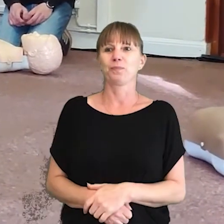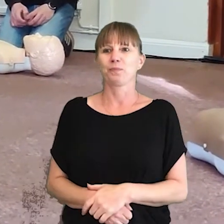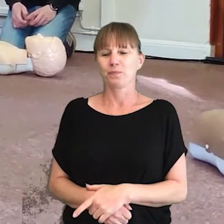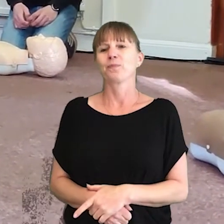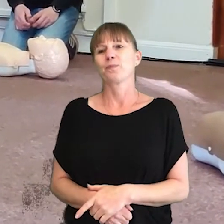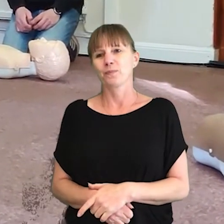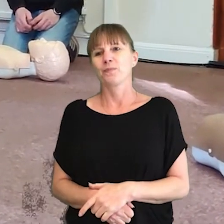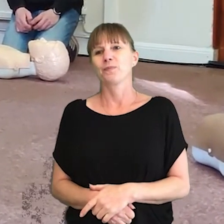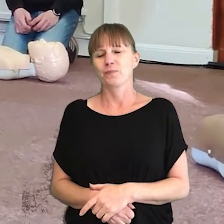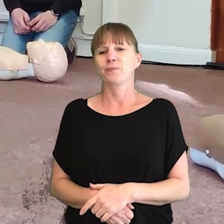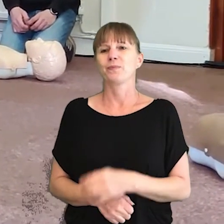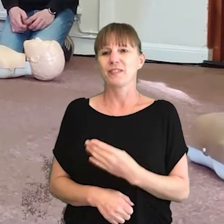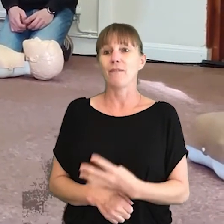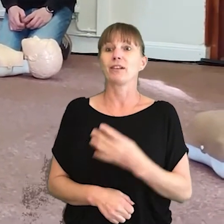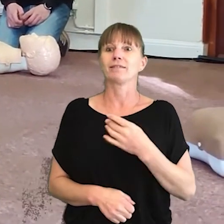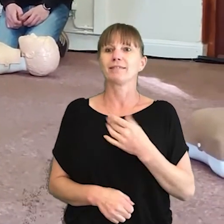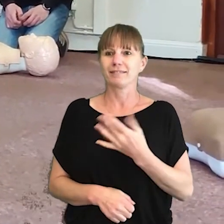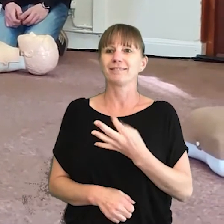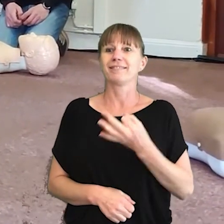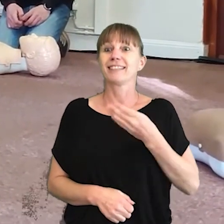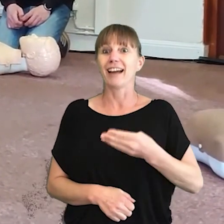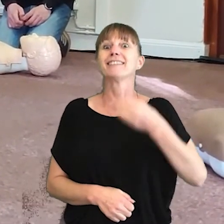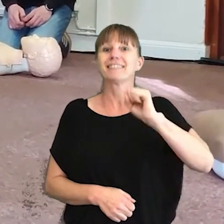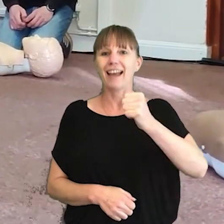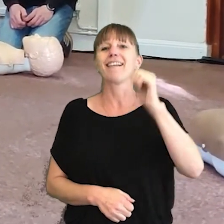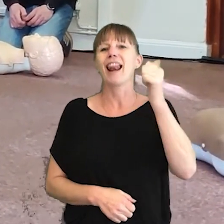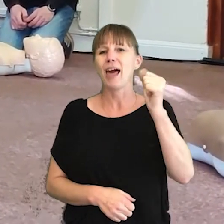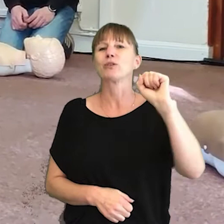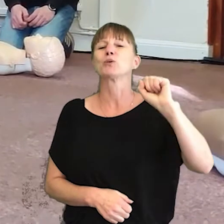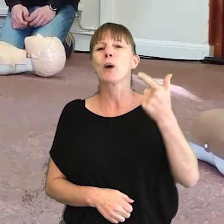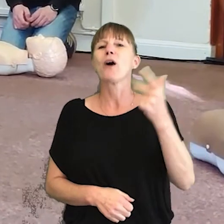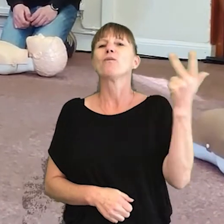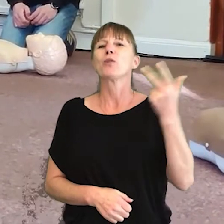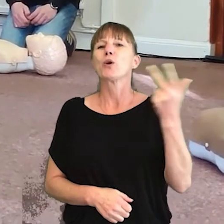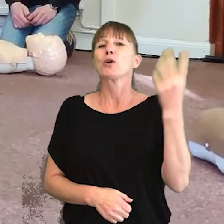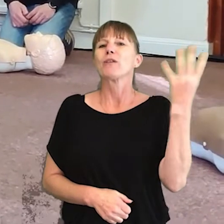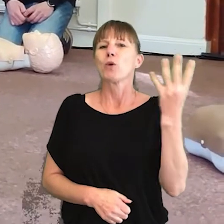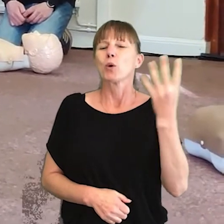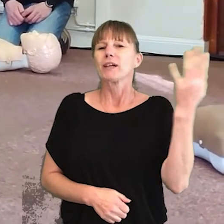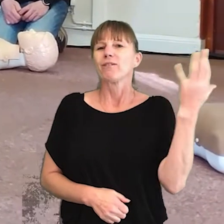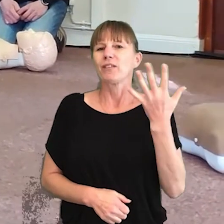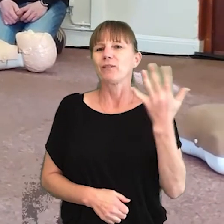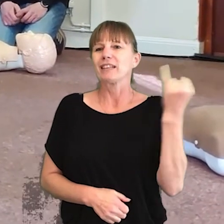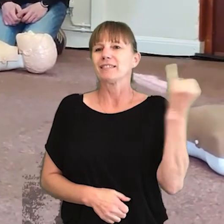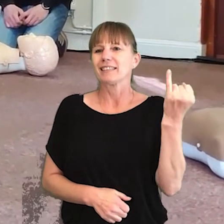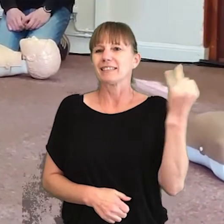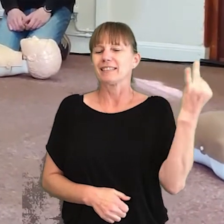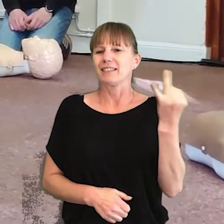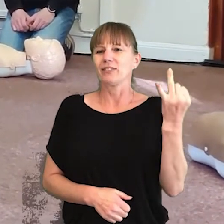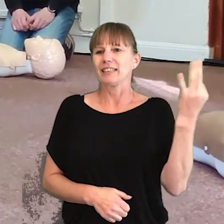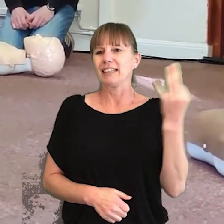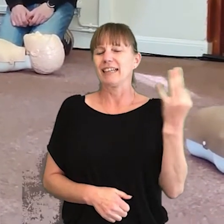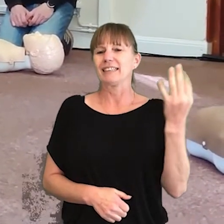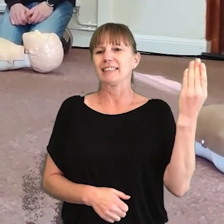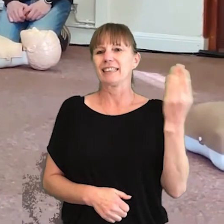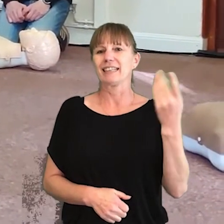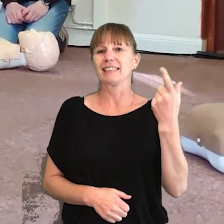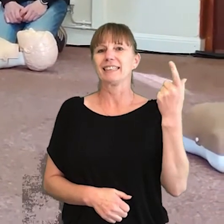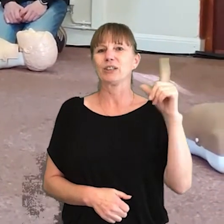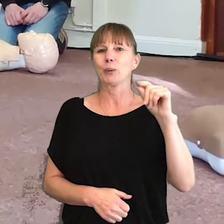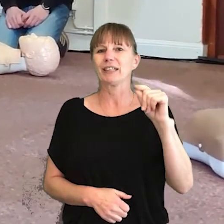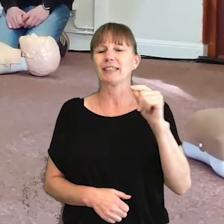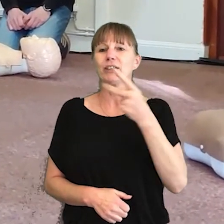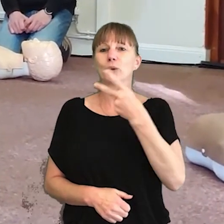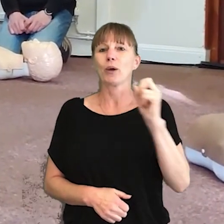3, 4, 5, 6, 7, 8, 9, 10, 11, 12, 13, 14, 15, 16, 17, 18,